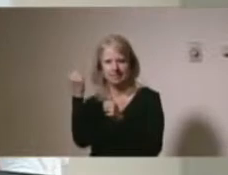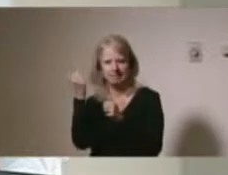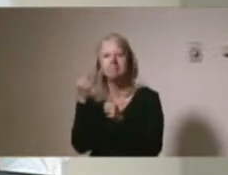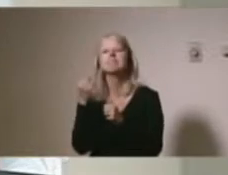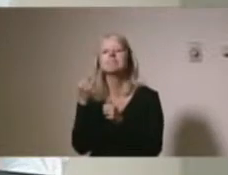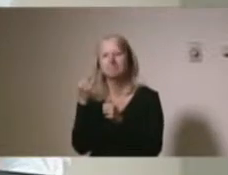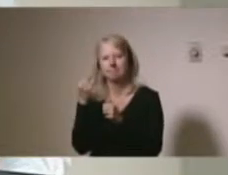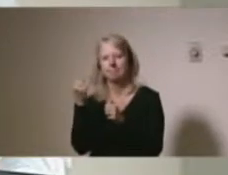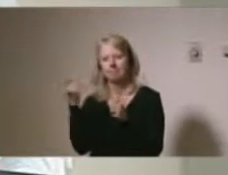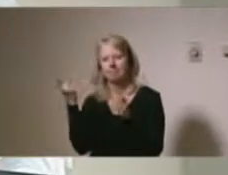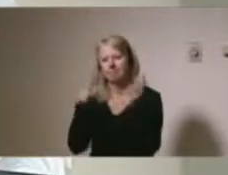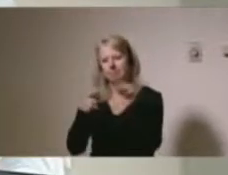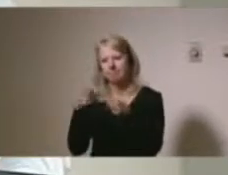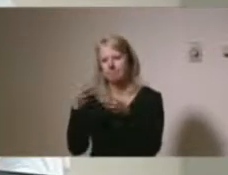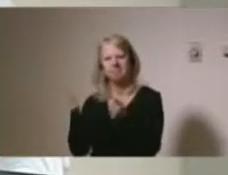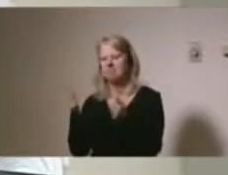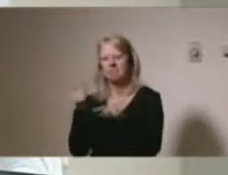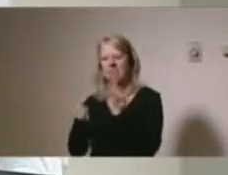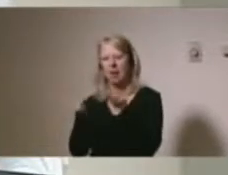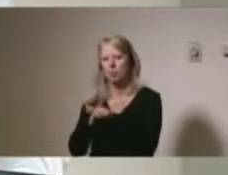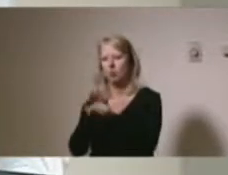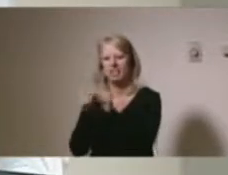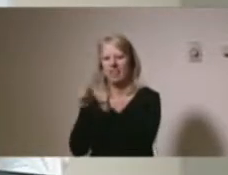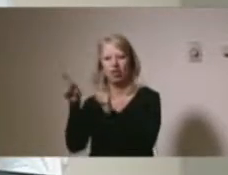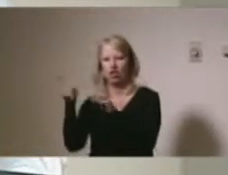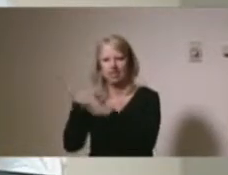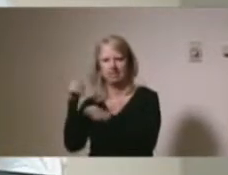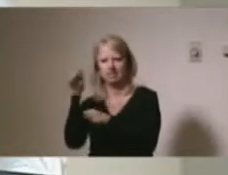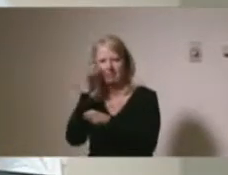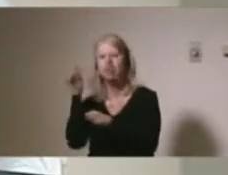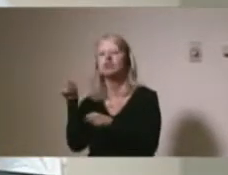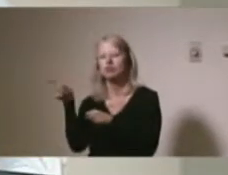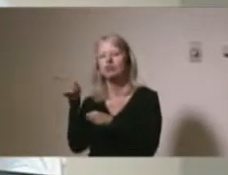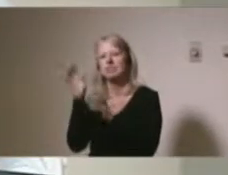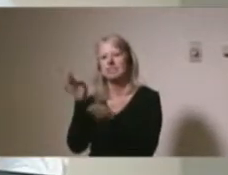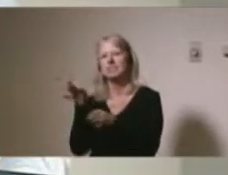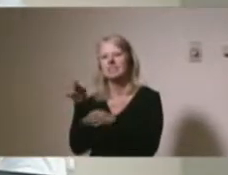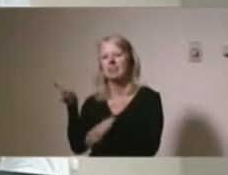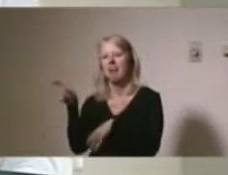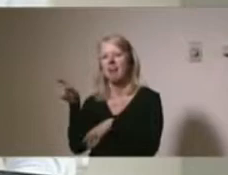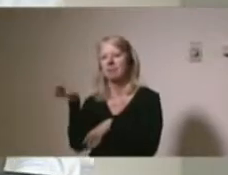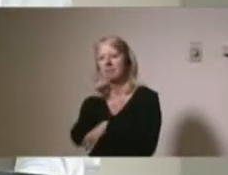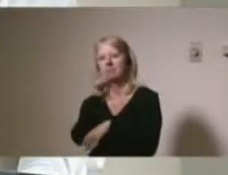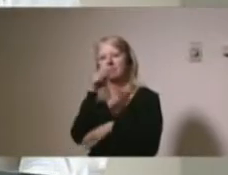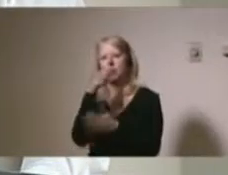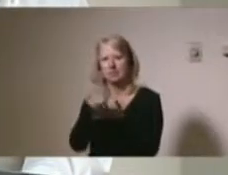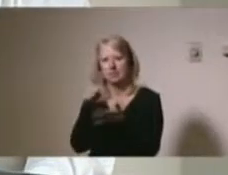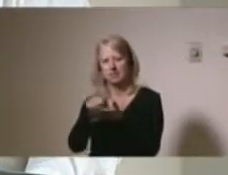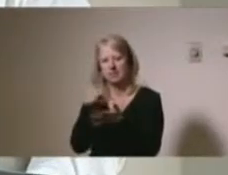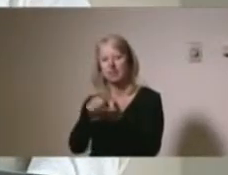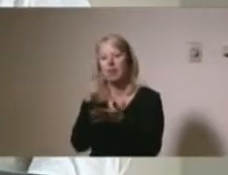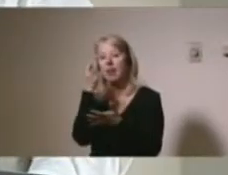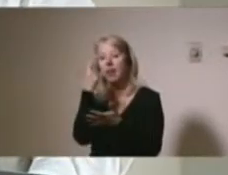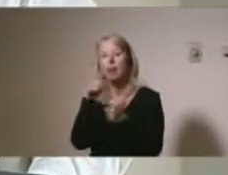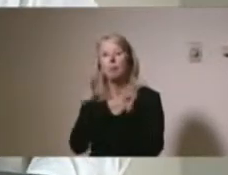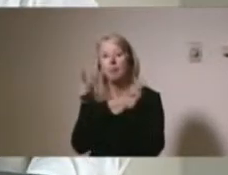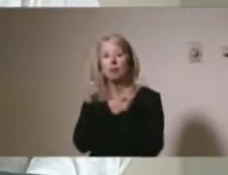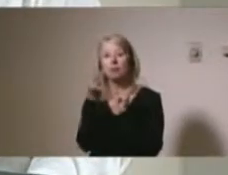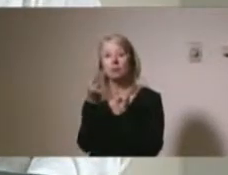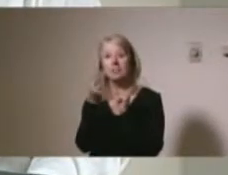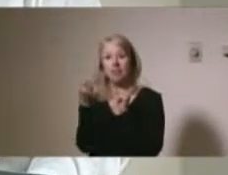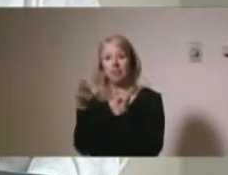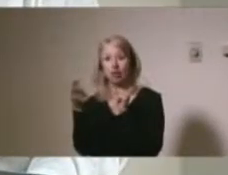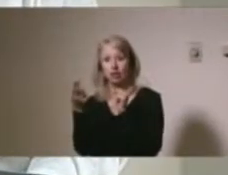a resolution that they could no longer work together, and she took the post office. But meanwhile, is on Tuesdays and Thursdays, you